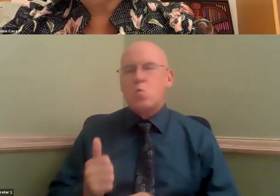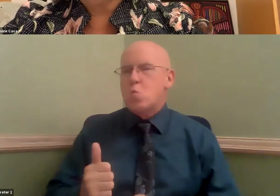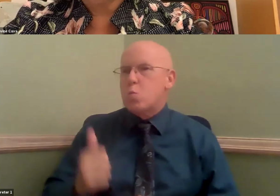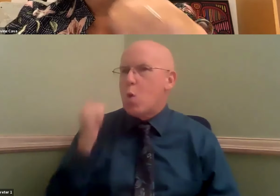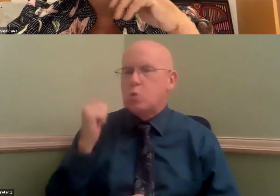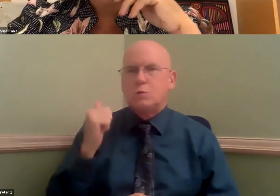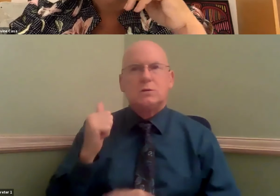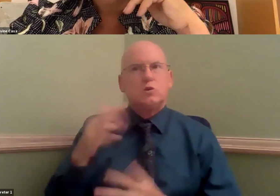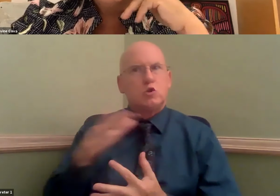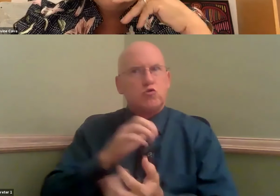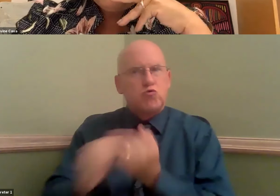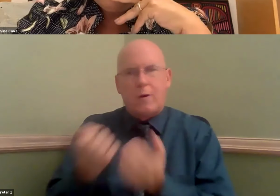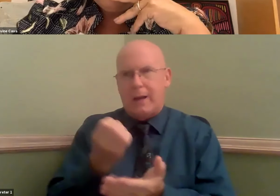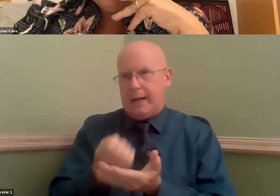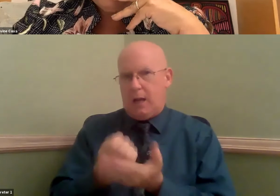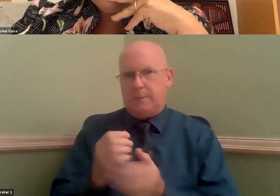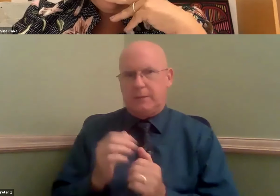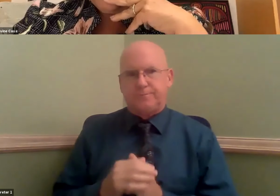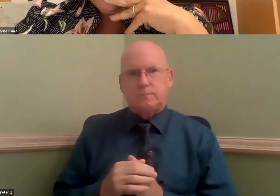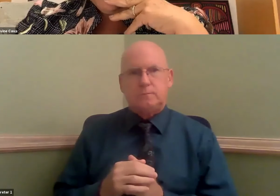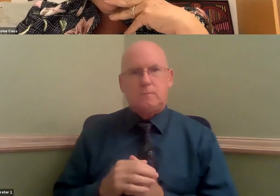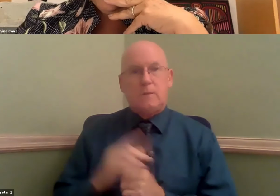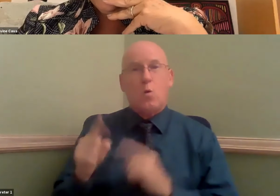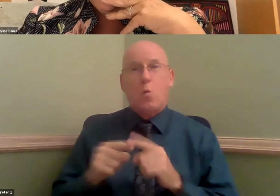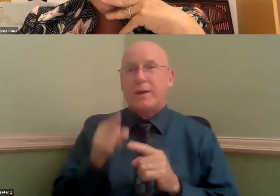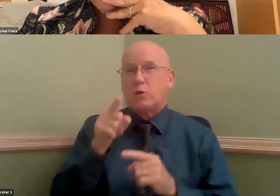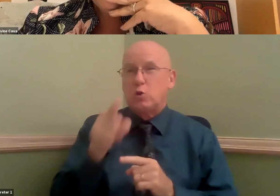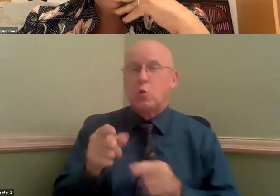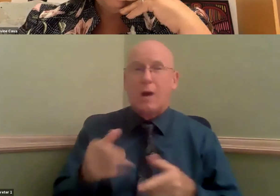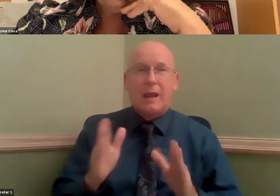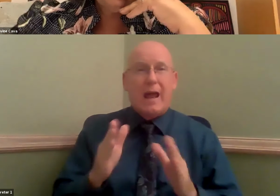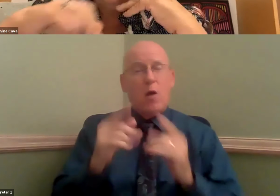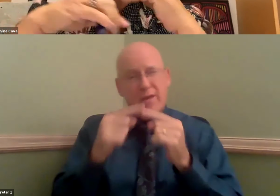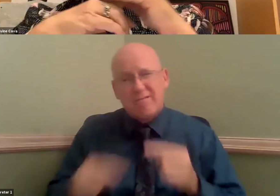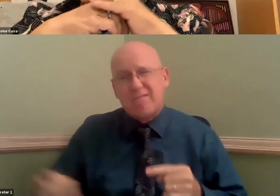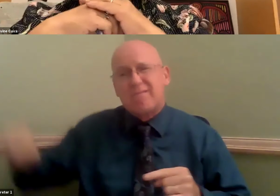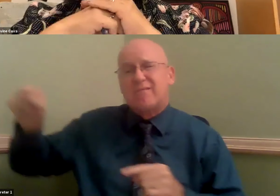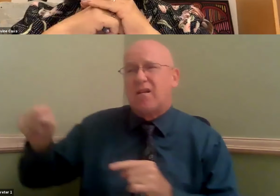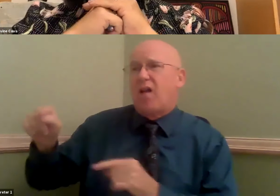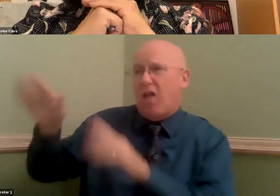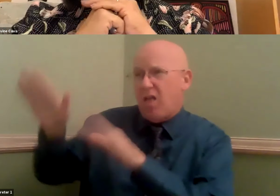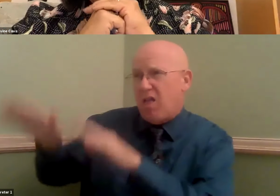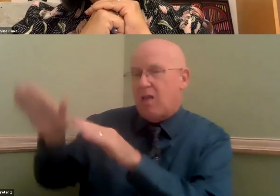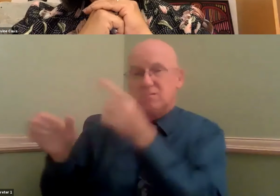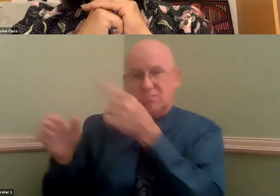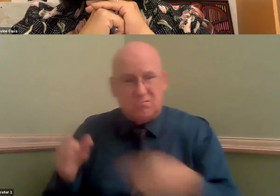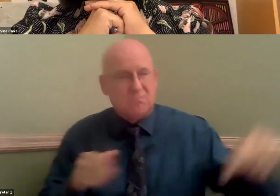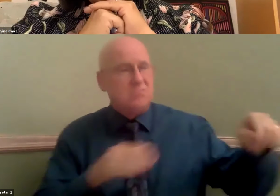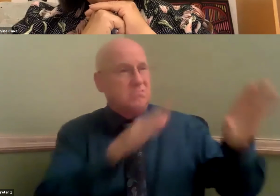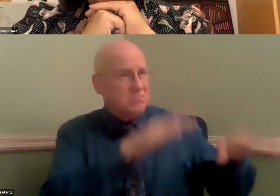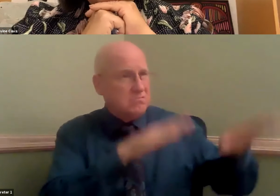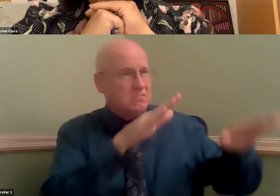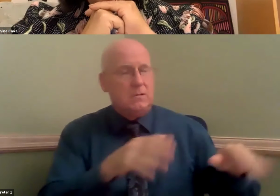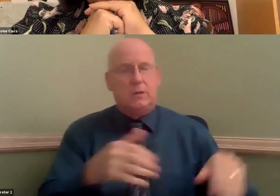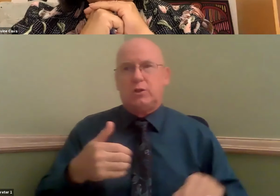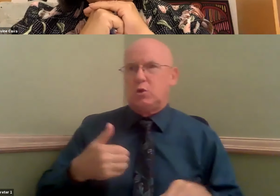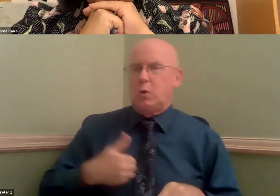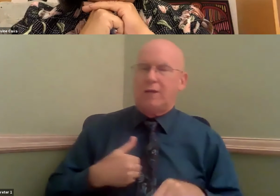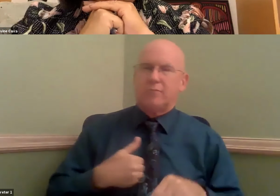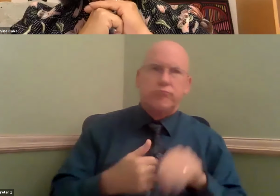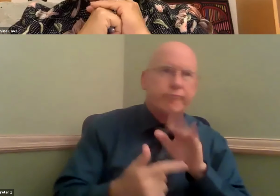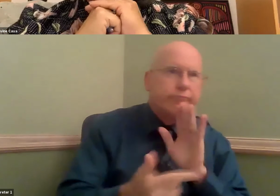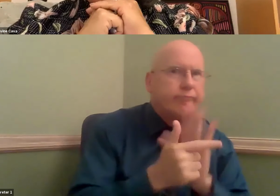you turn over all these issues to the extremes on these issues, what you do is have moratoriums, you have policies